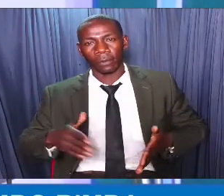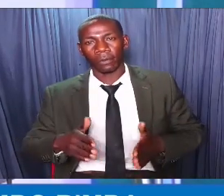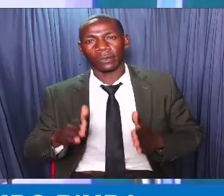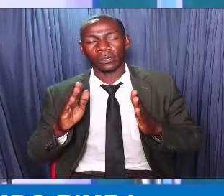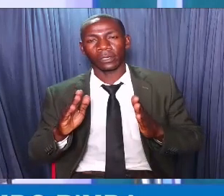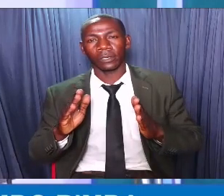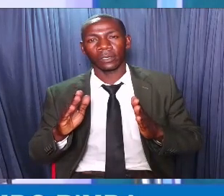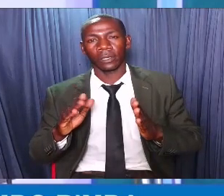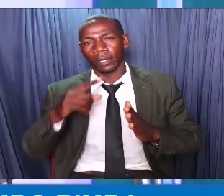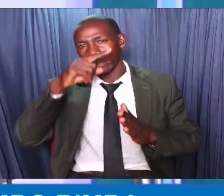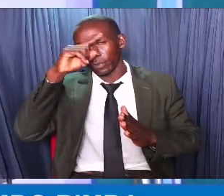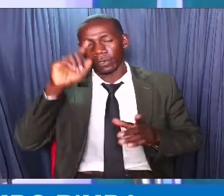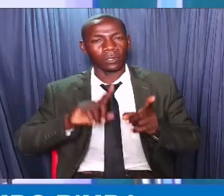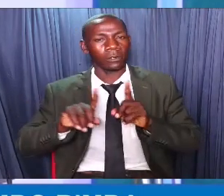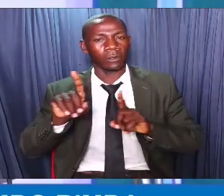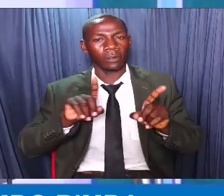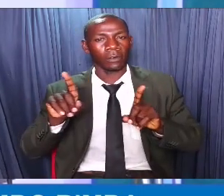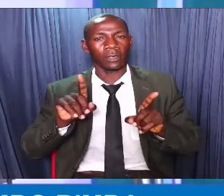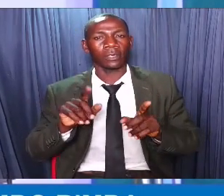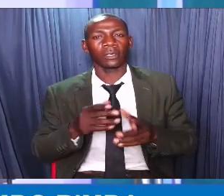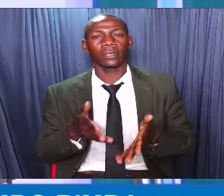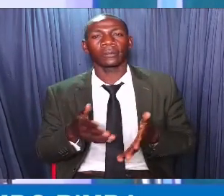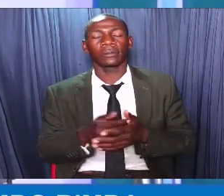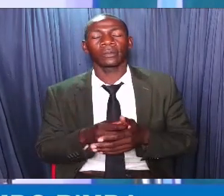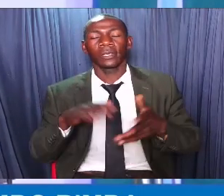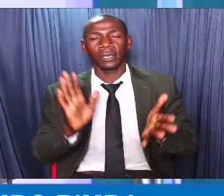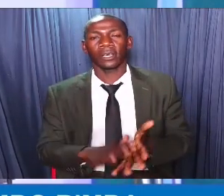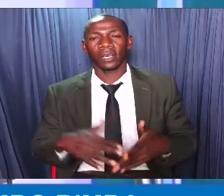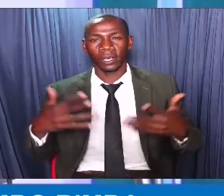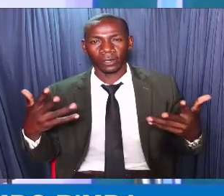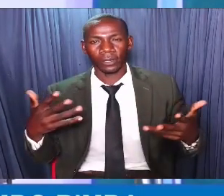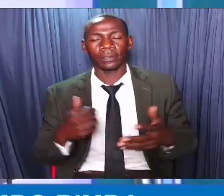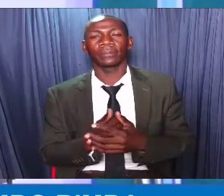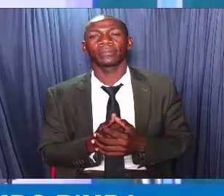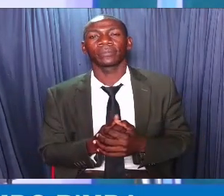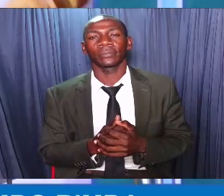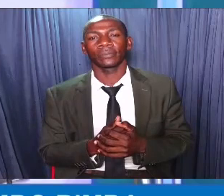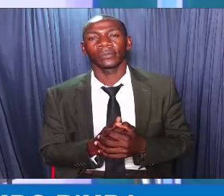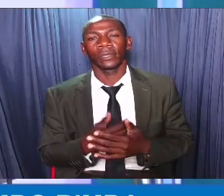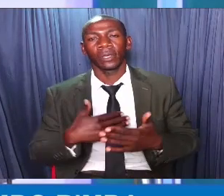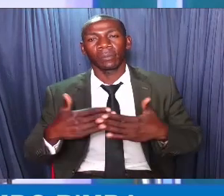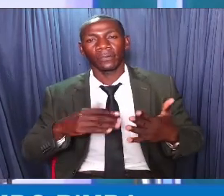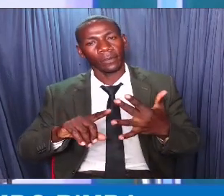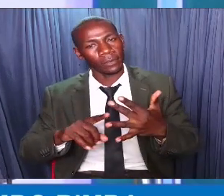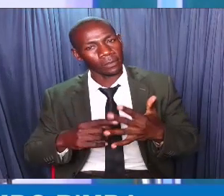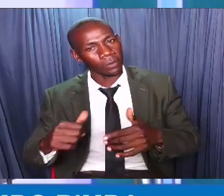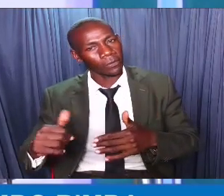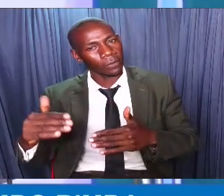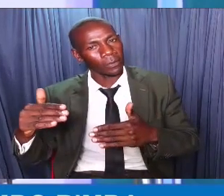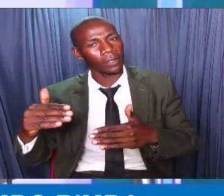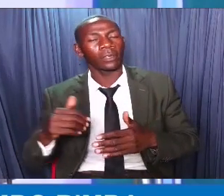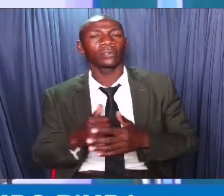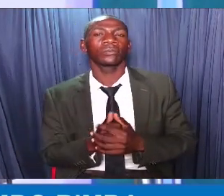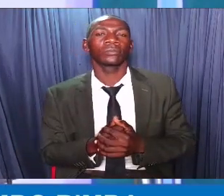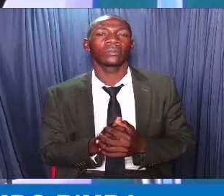reinforce our paths. Kwa ajili ya safari hii. For the sake of our journey here. Hallelujah. Hallelujah. Hivyo kabla hatujaendelea. So before we move any